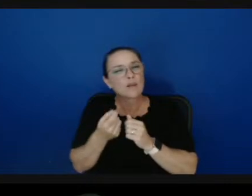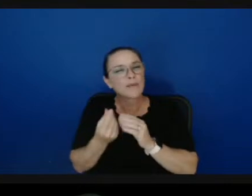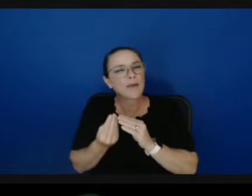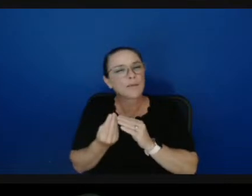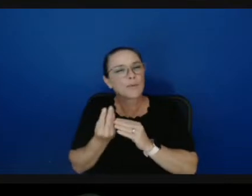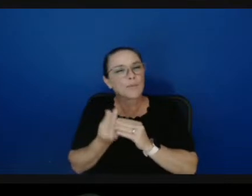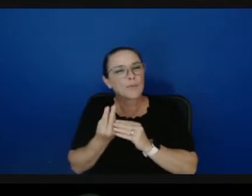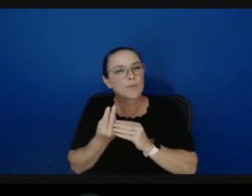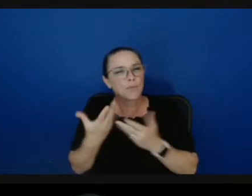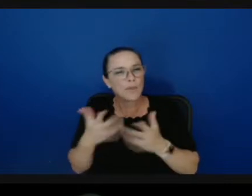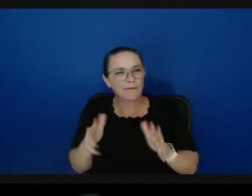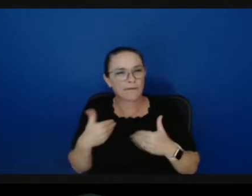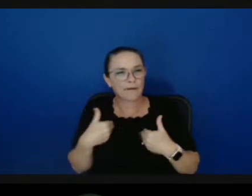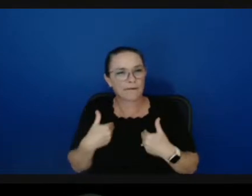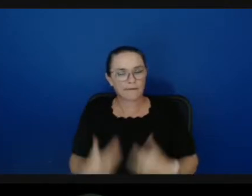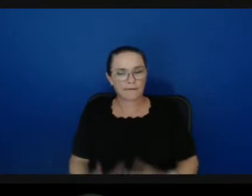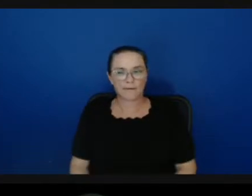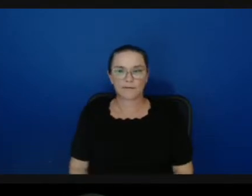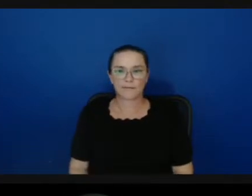month.